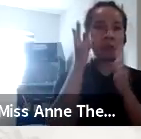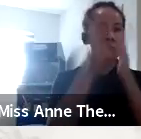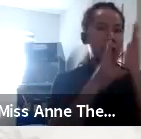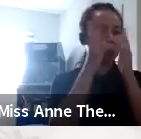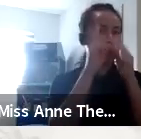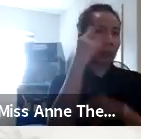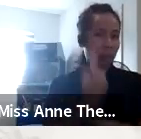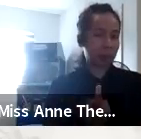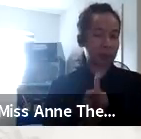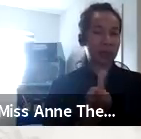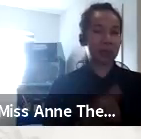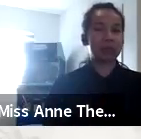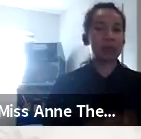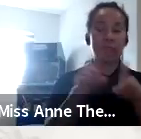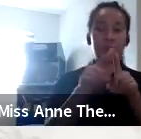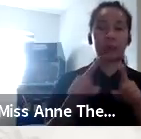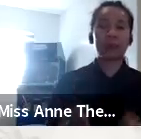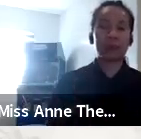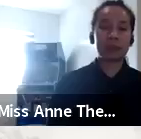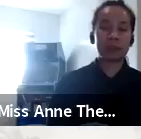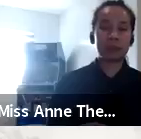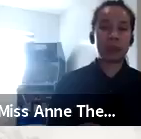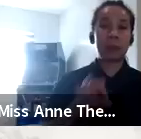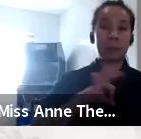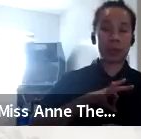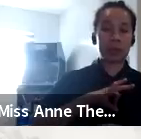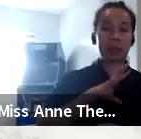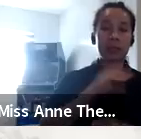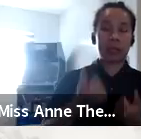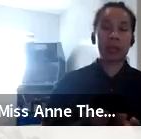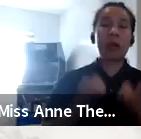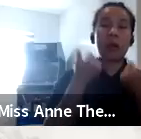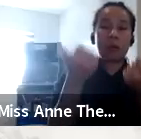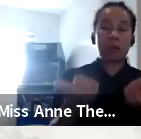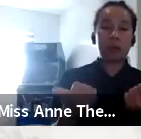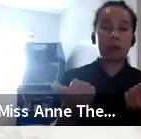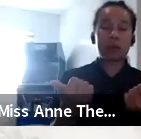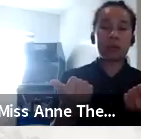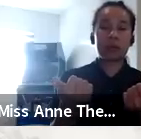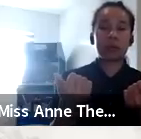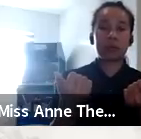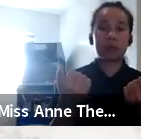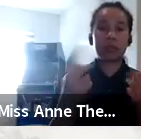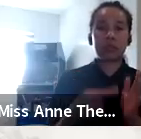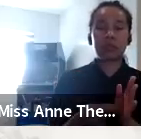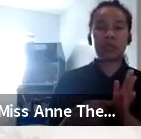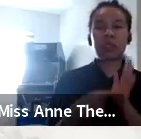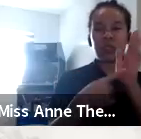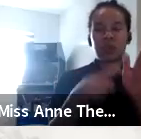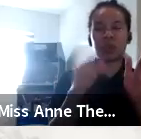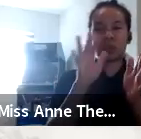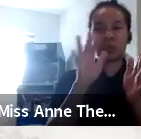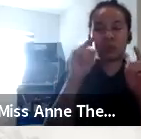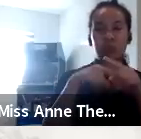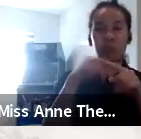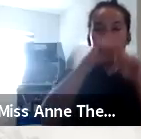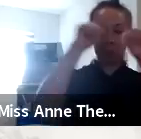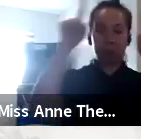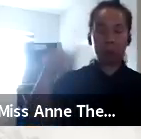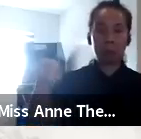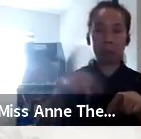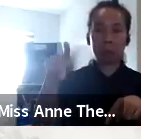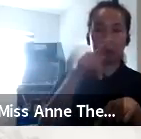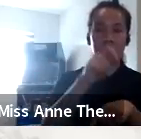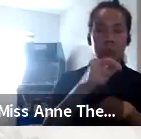virtual. Also, the medals and awards were represented by slideshows. We cannot have the medals and